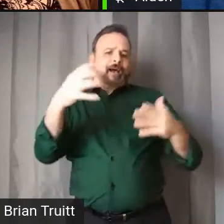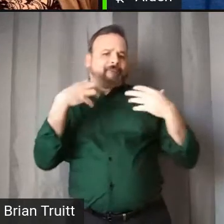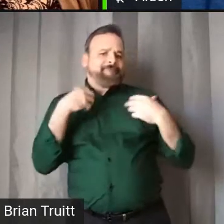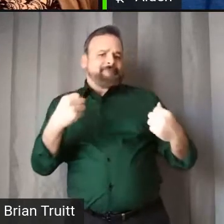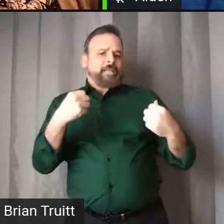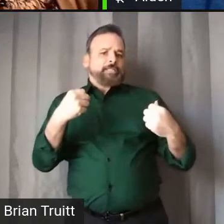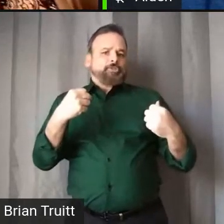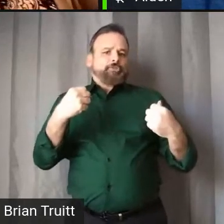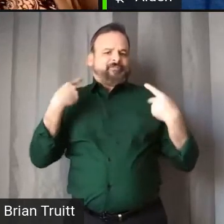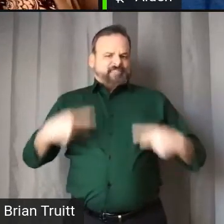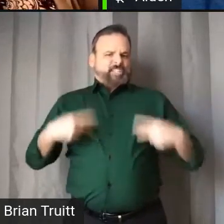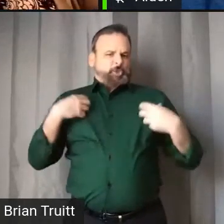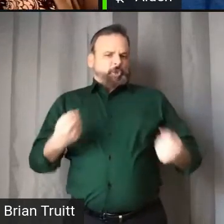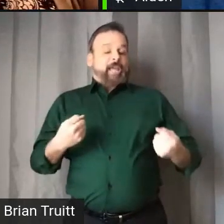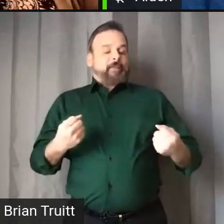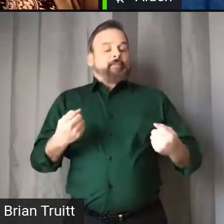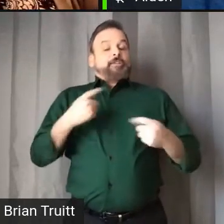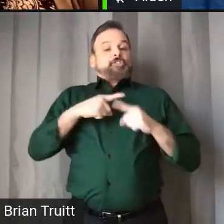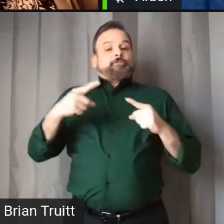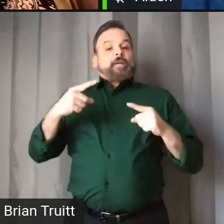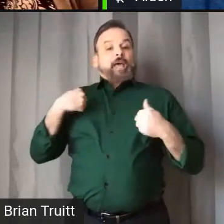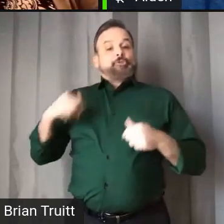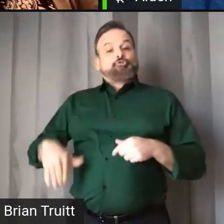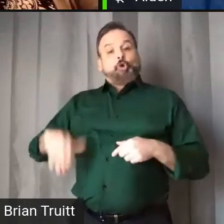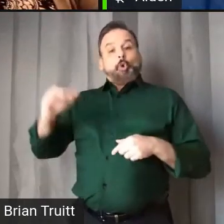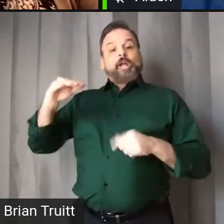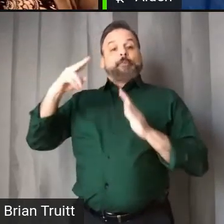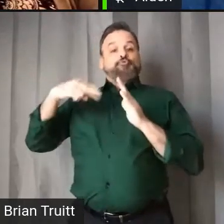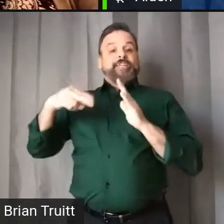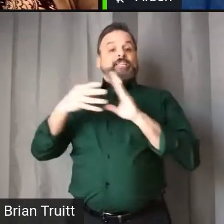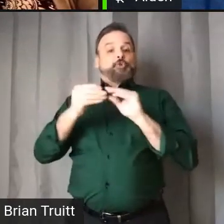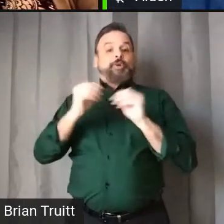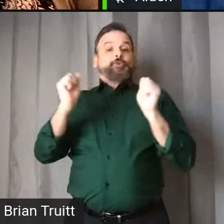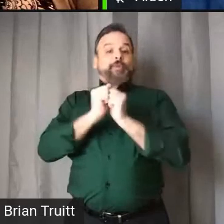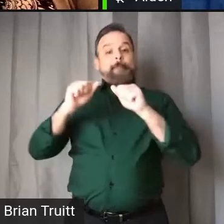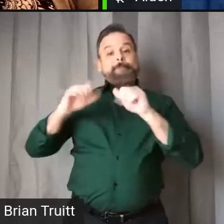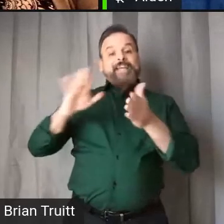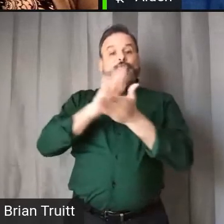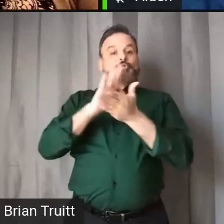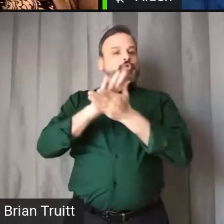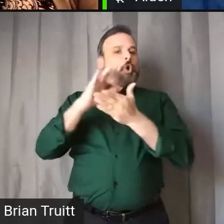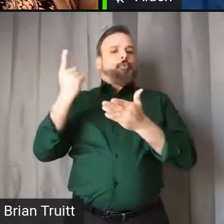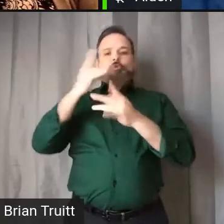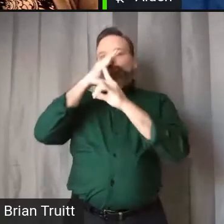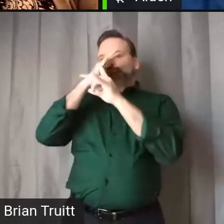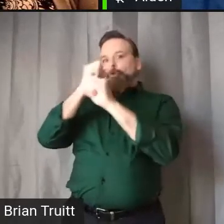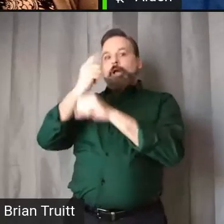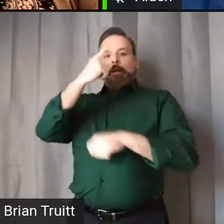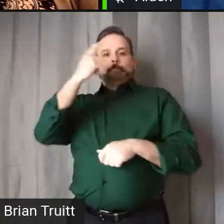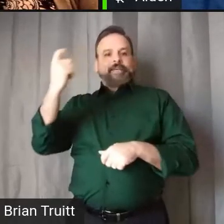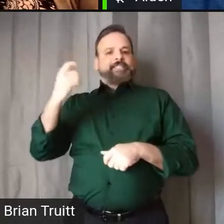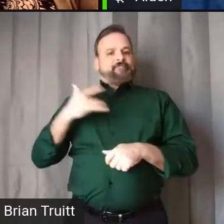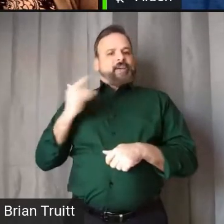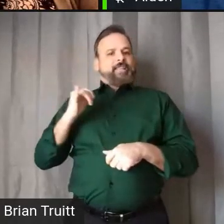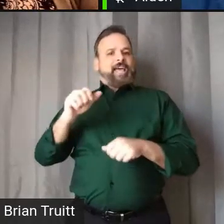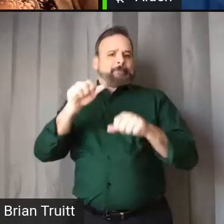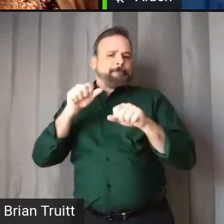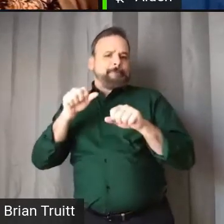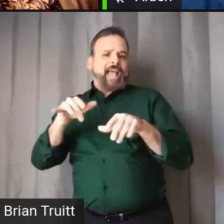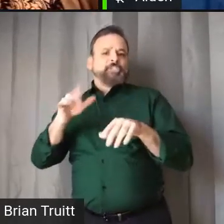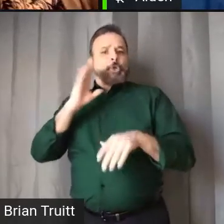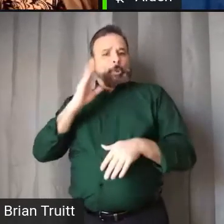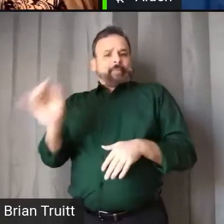And so when I was growing up reading stories with magic schools in them, I was always drawn to that too, because I always felt like magic would work a bit like calculus